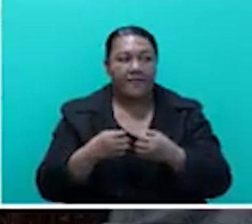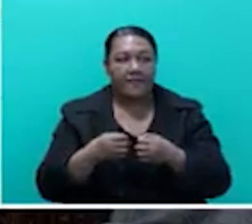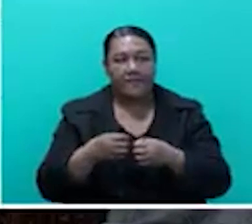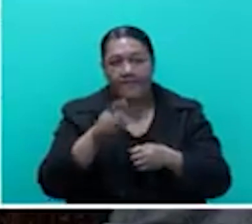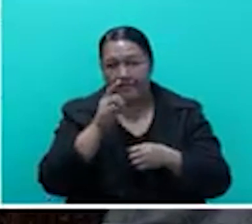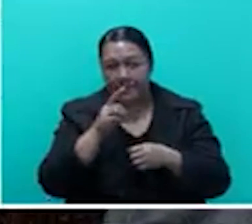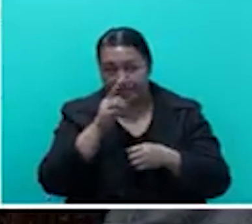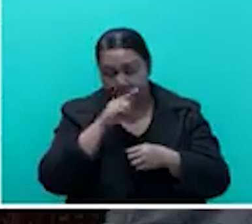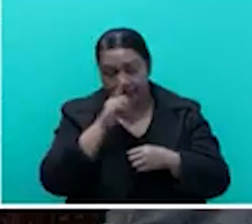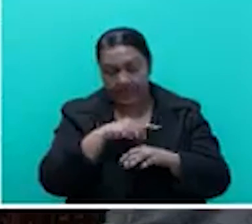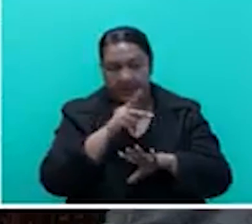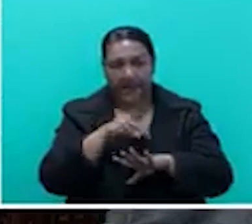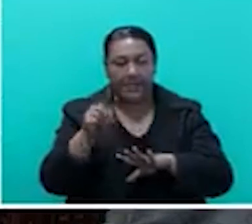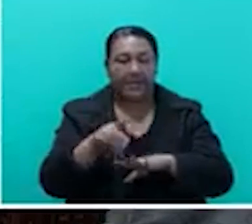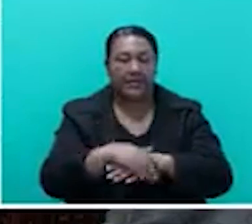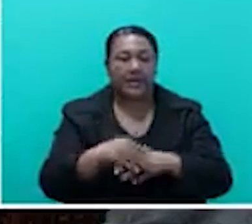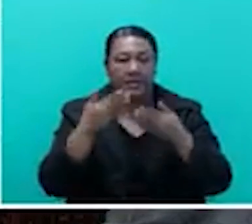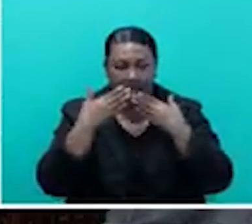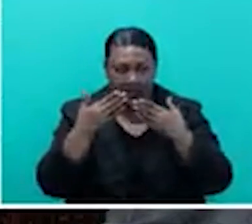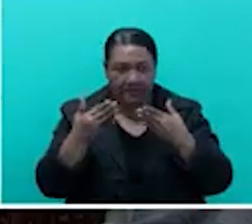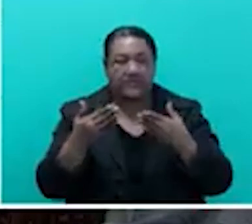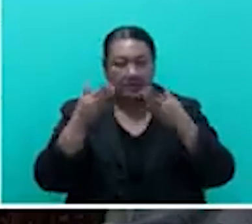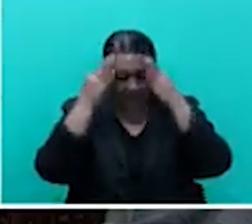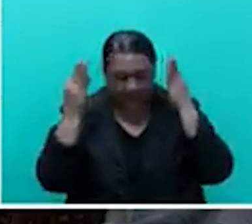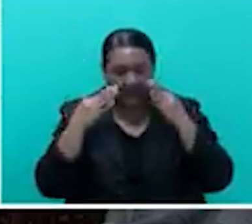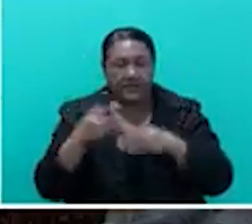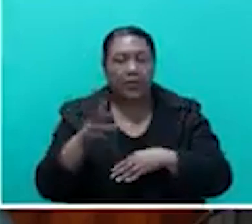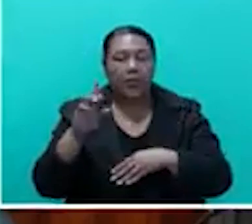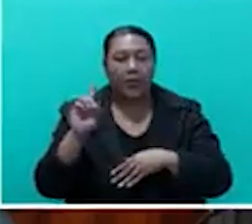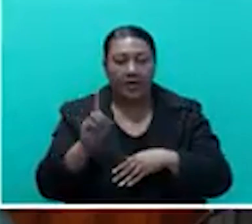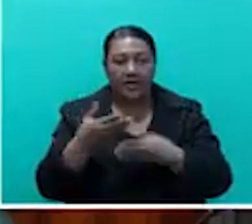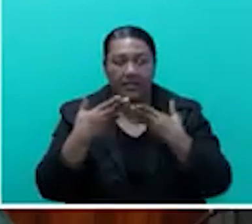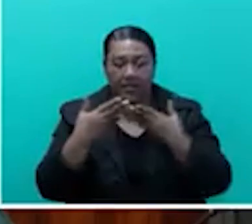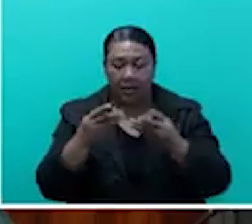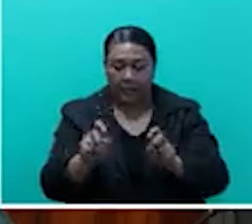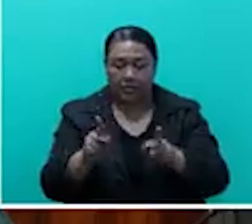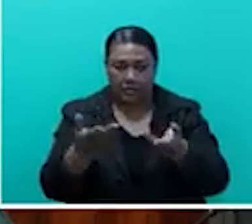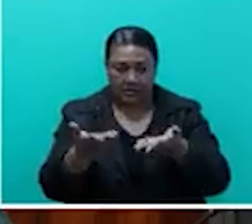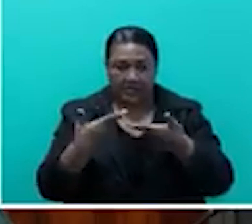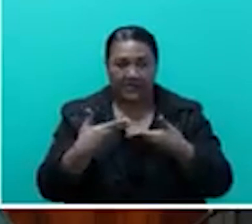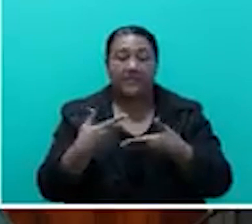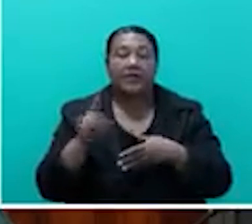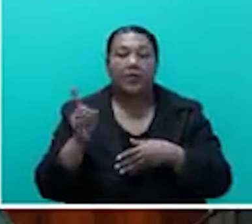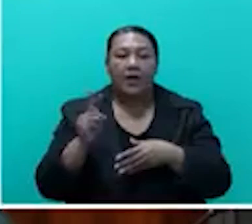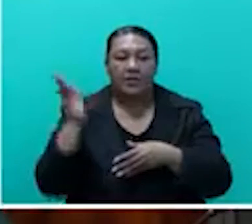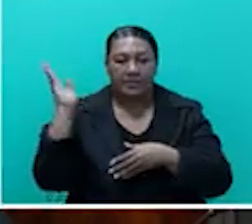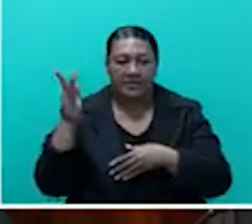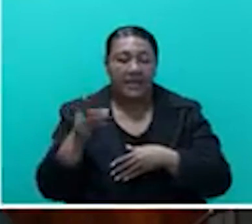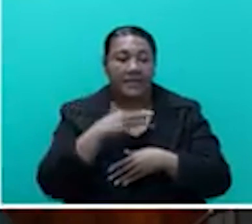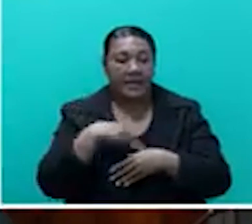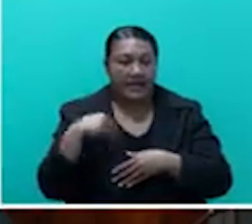sir, I thank you for the opportunity to present my ministerial statement, providing an update on the